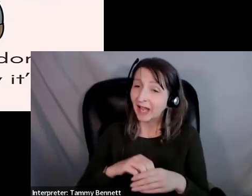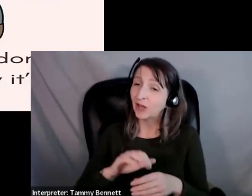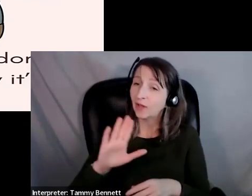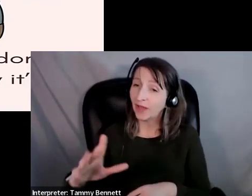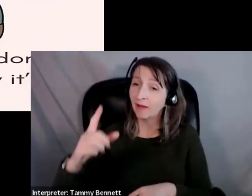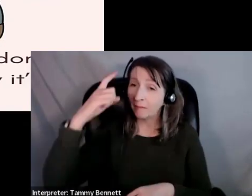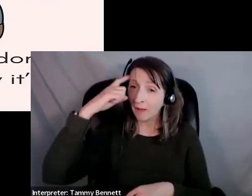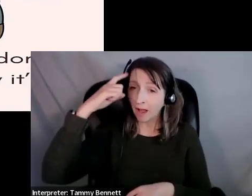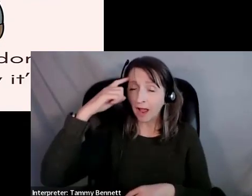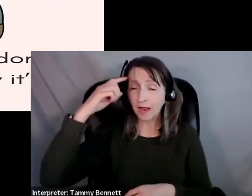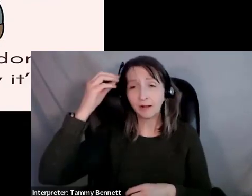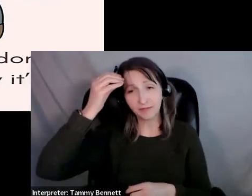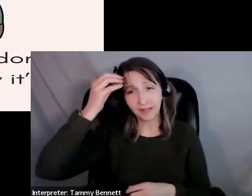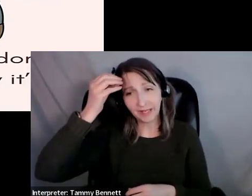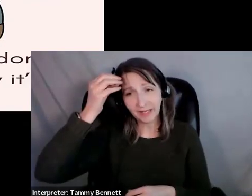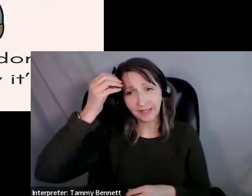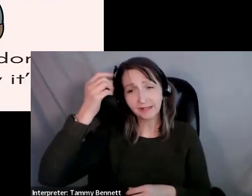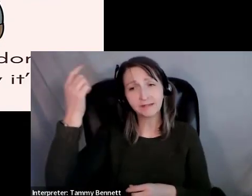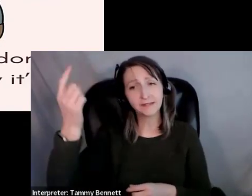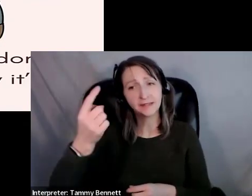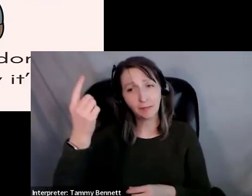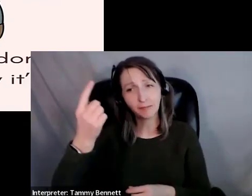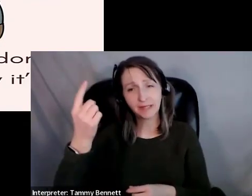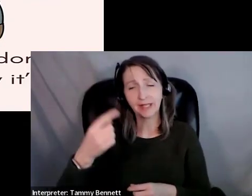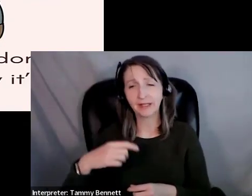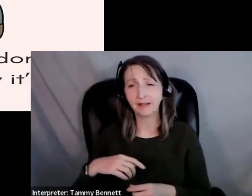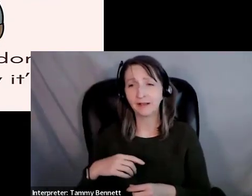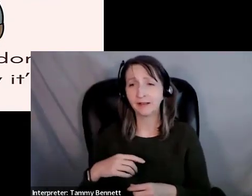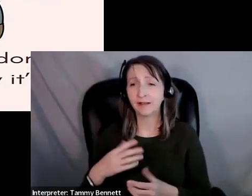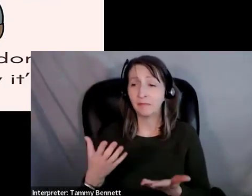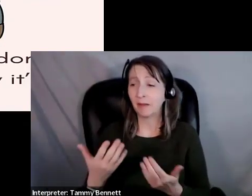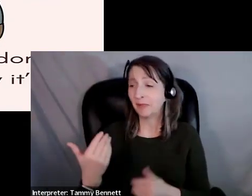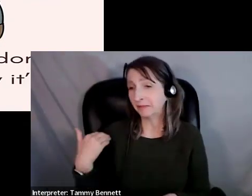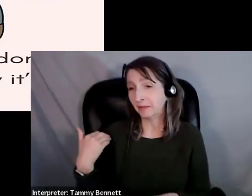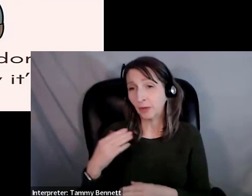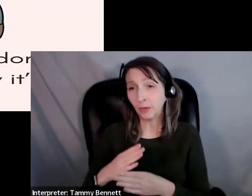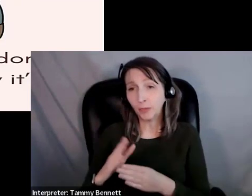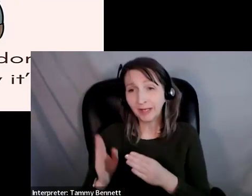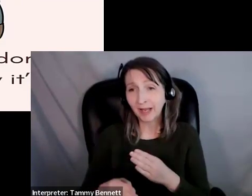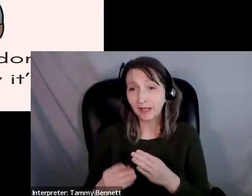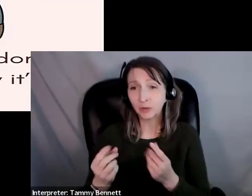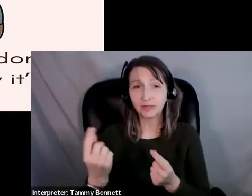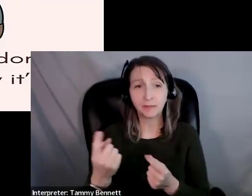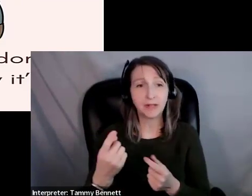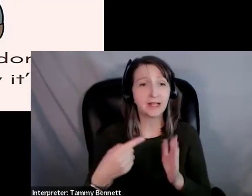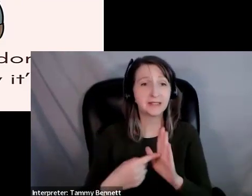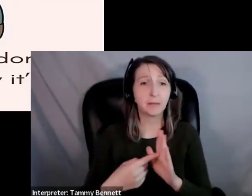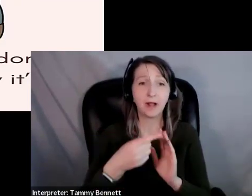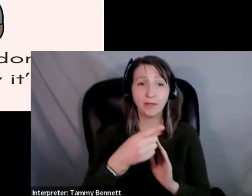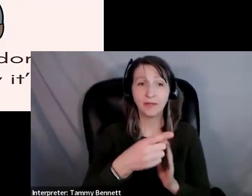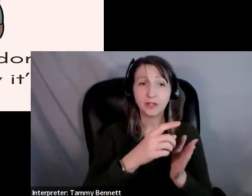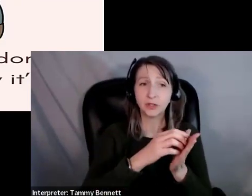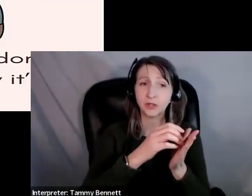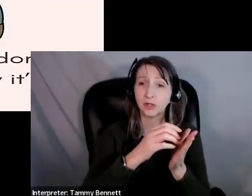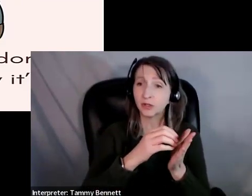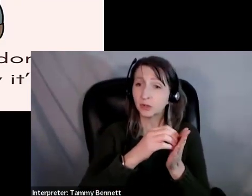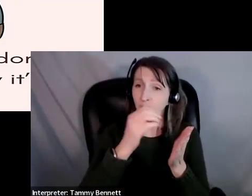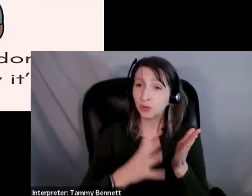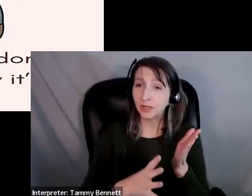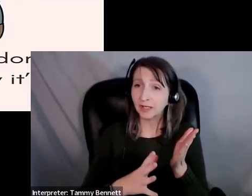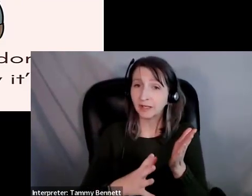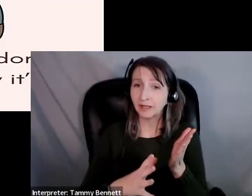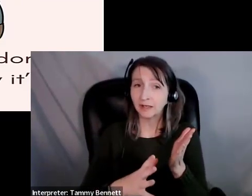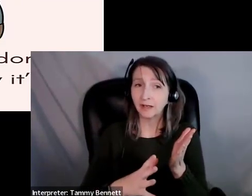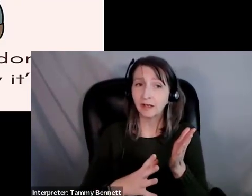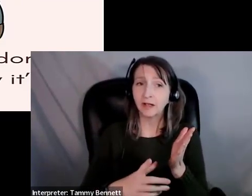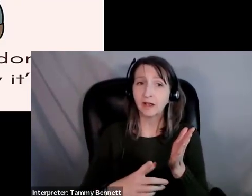thinking of something, that there's something on their mind. Maybe they did something over the weekend. An example in this picture is the student is signing, uh, the student is